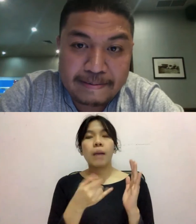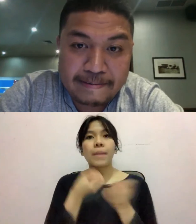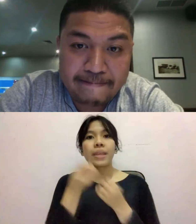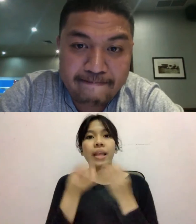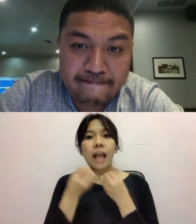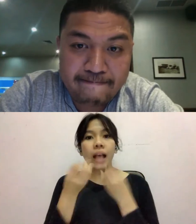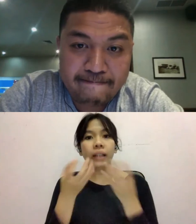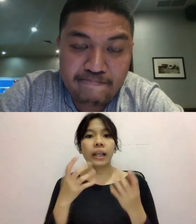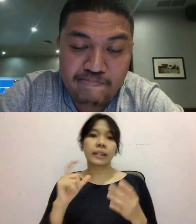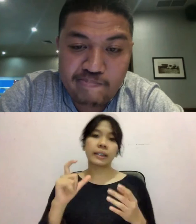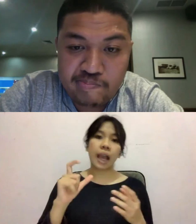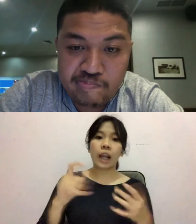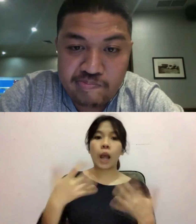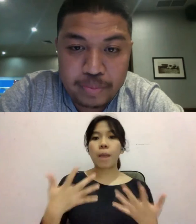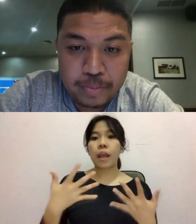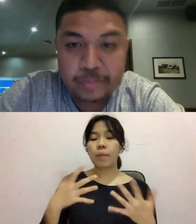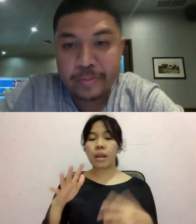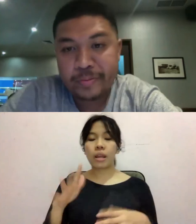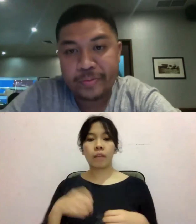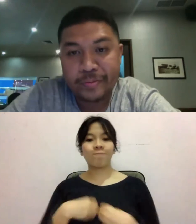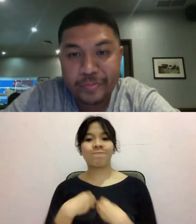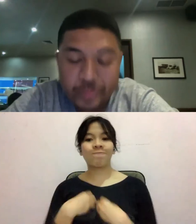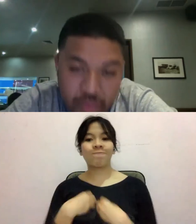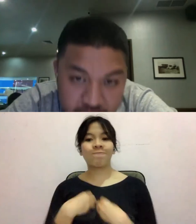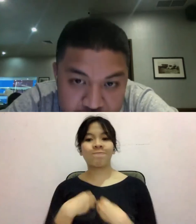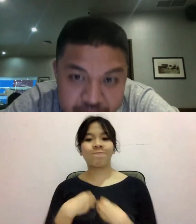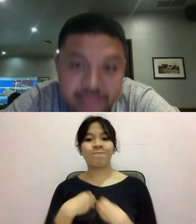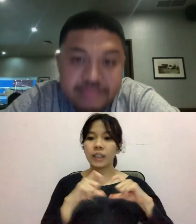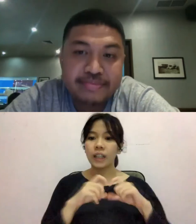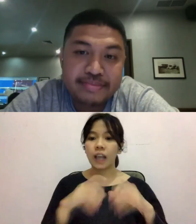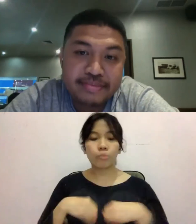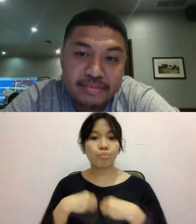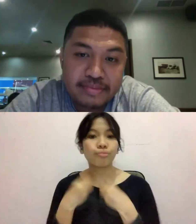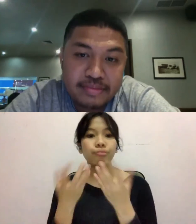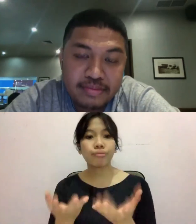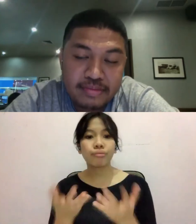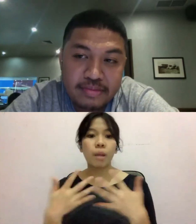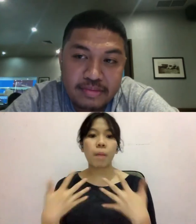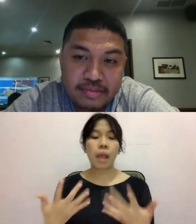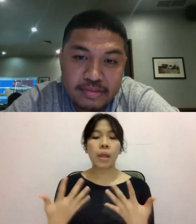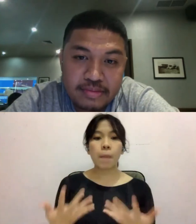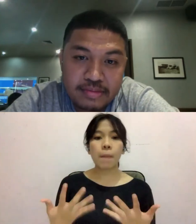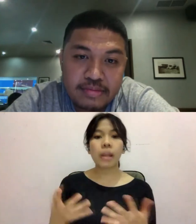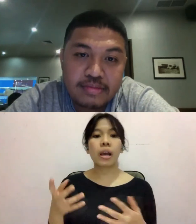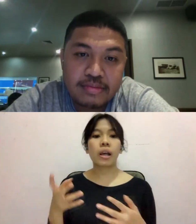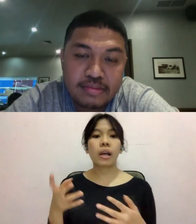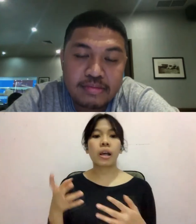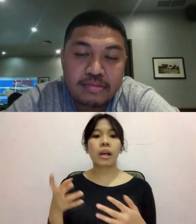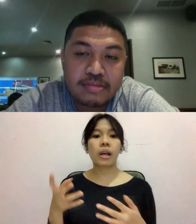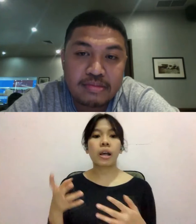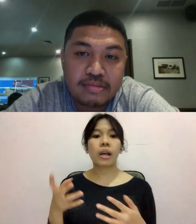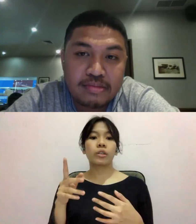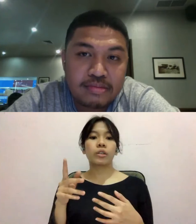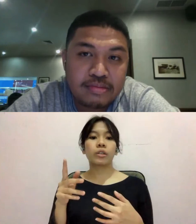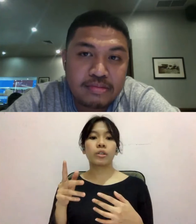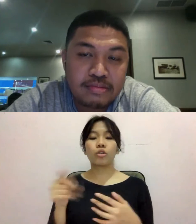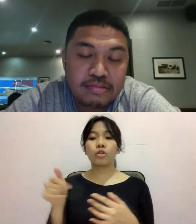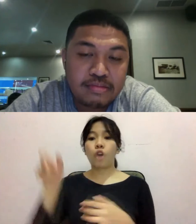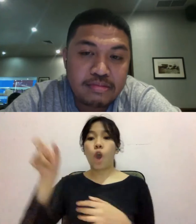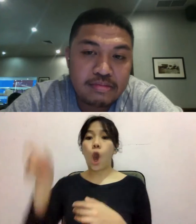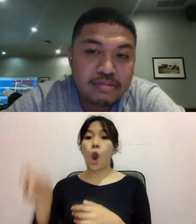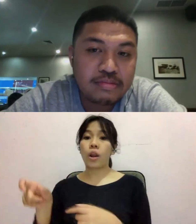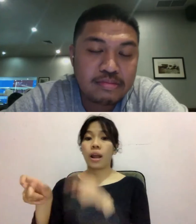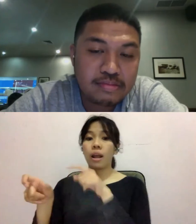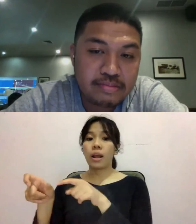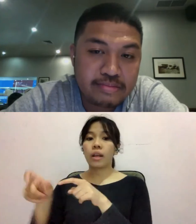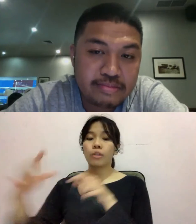help people in discovering what and how their partners would like to be loved.